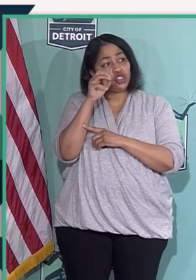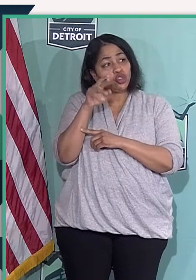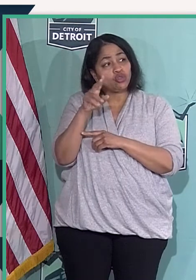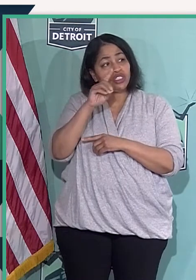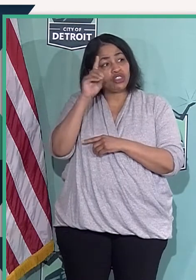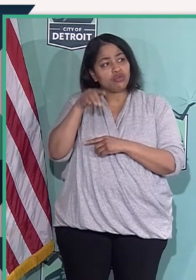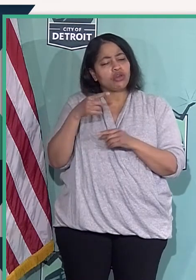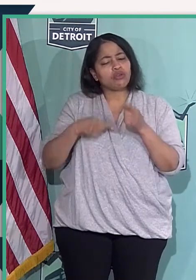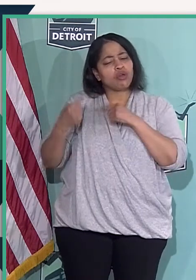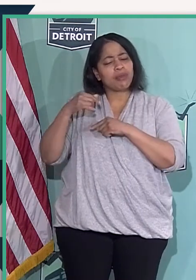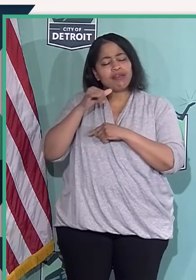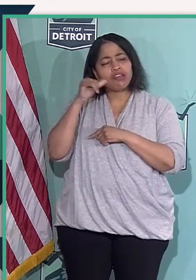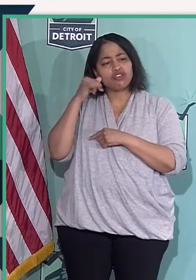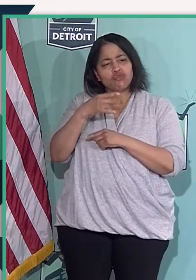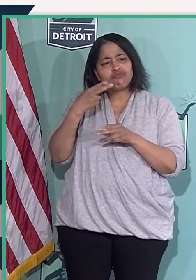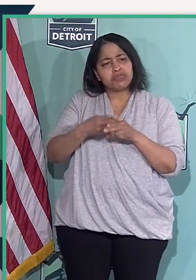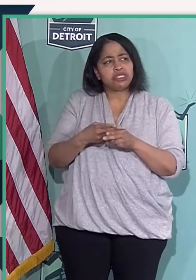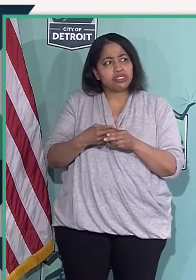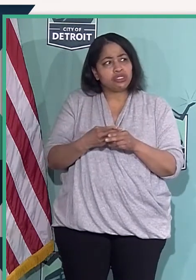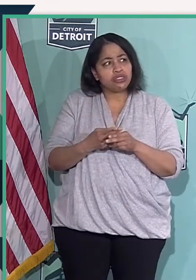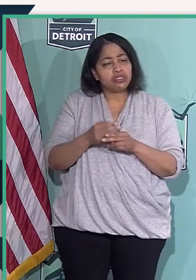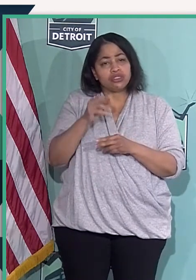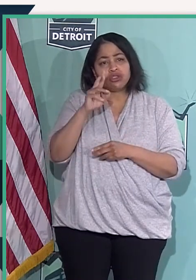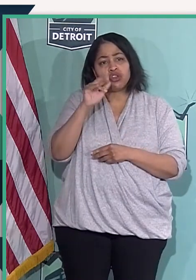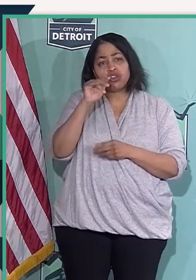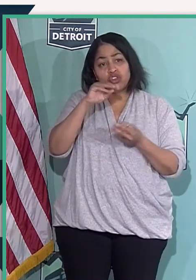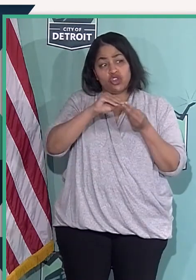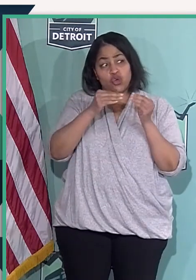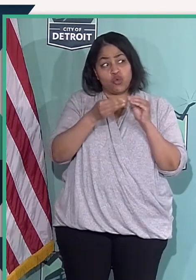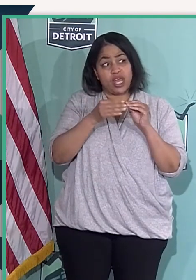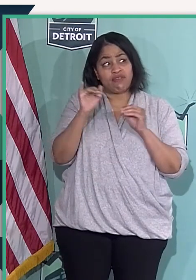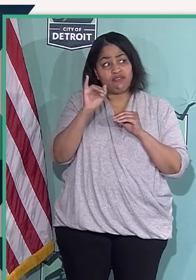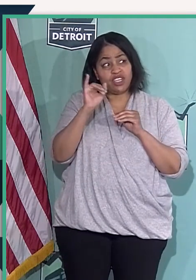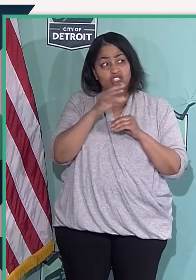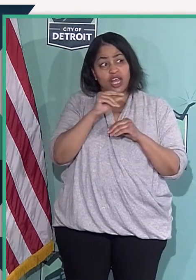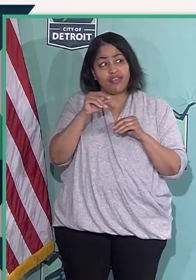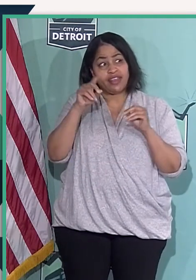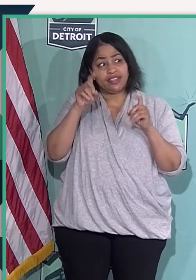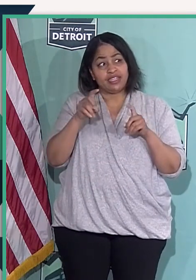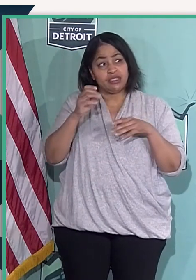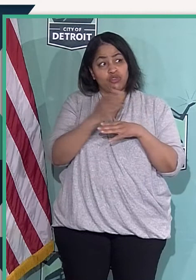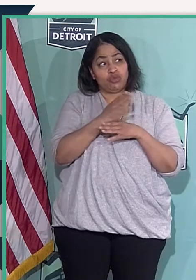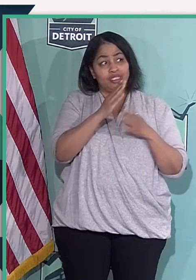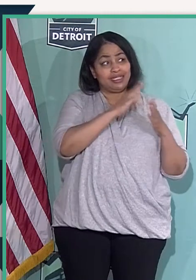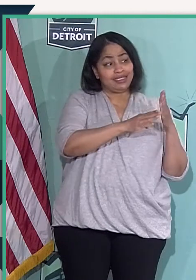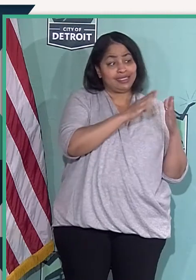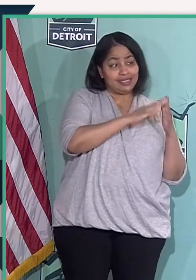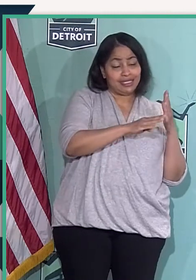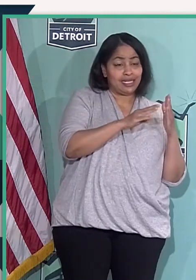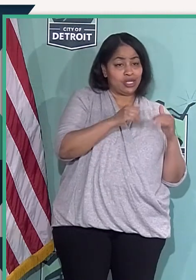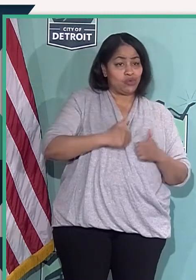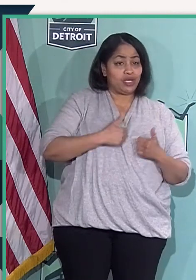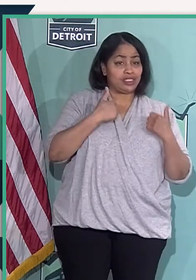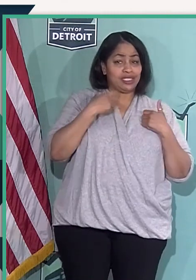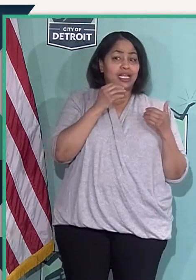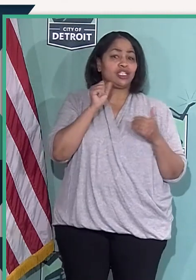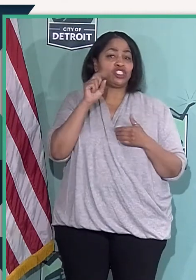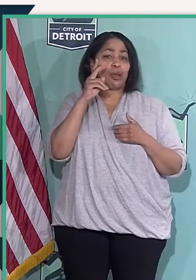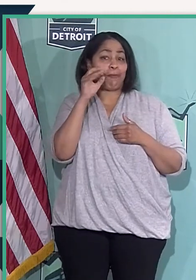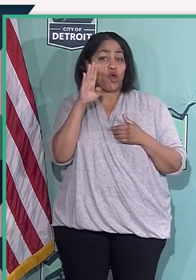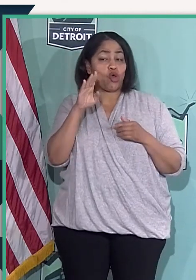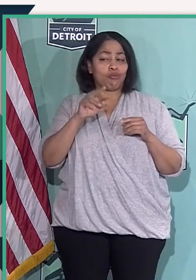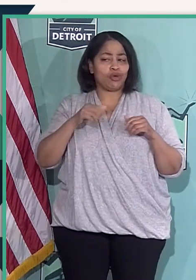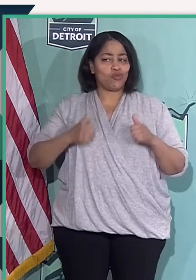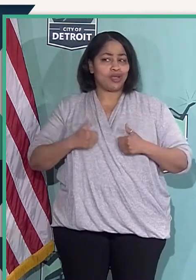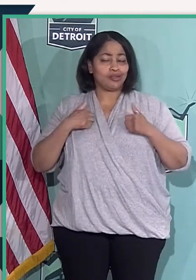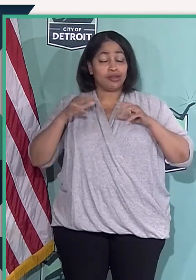mentioned yesterday, Mayor, about the rate of infection in the tests between city residents and suburban residents. And they're wanting to